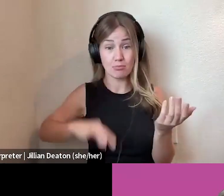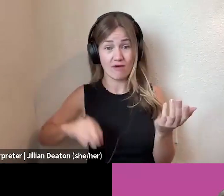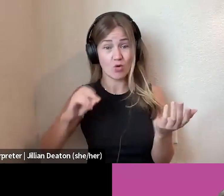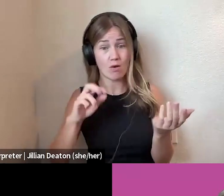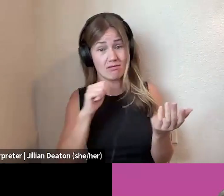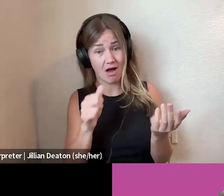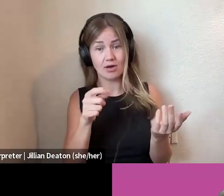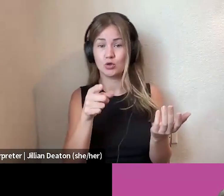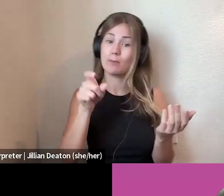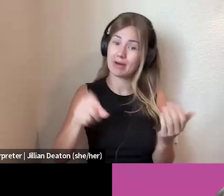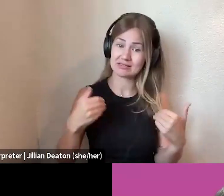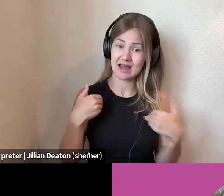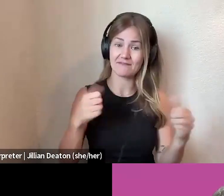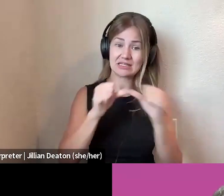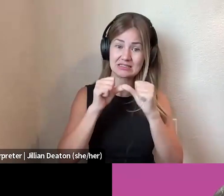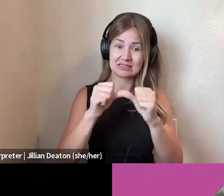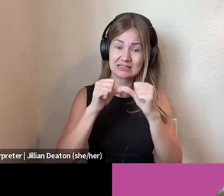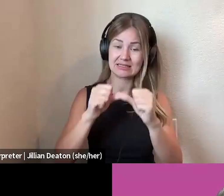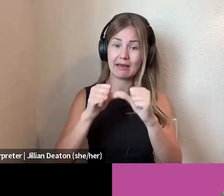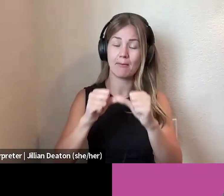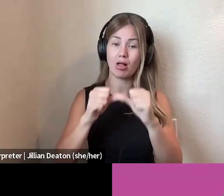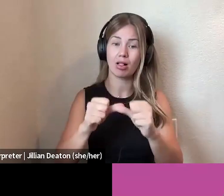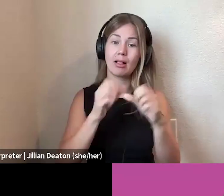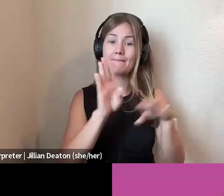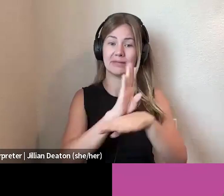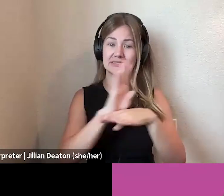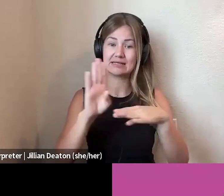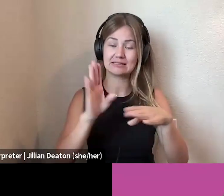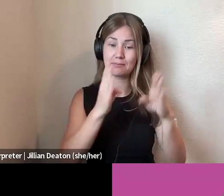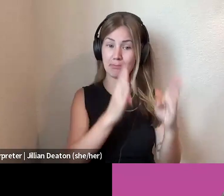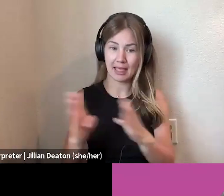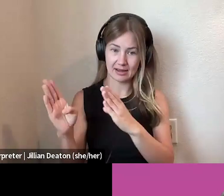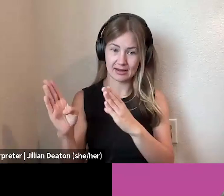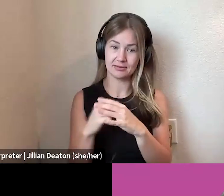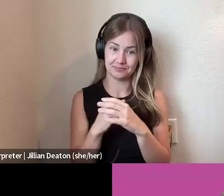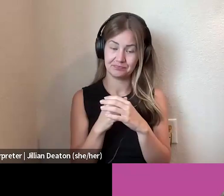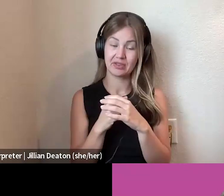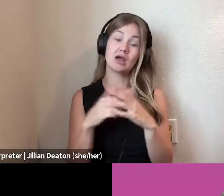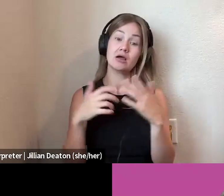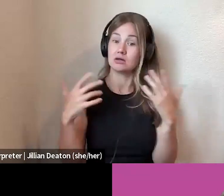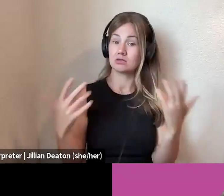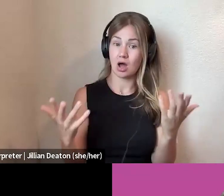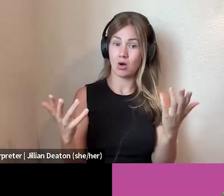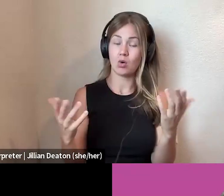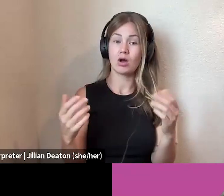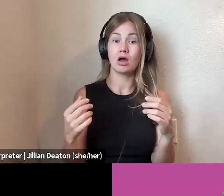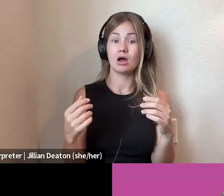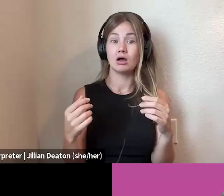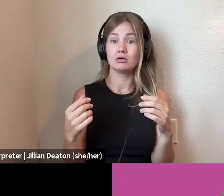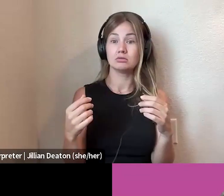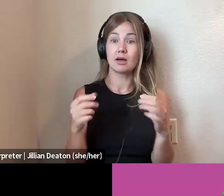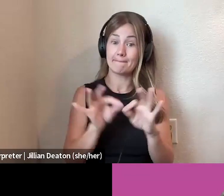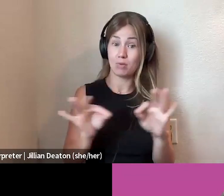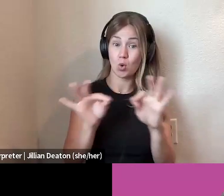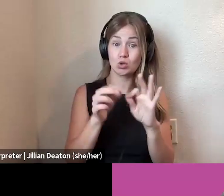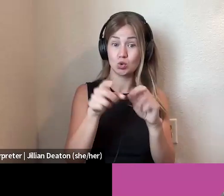framework and a business plan that works. And so to be able to understand that for yourself, which I